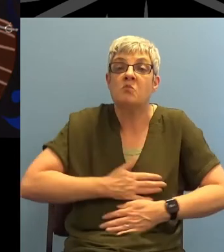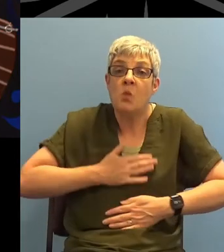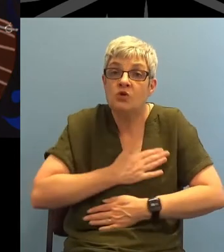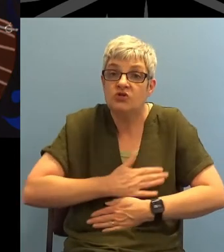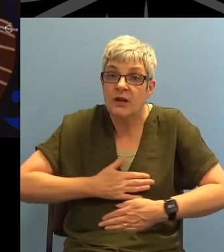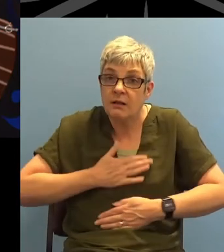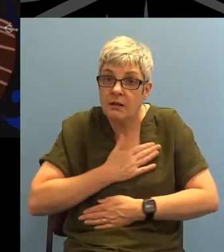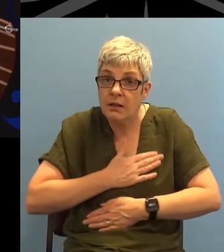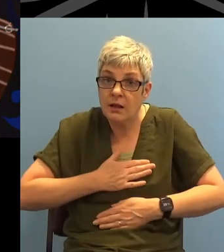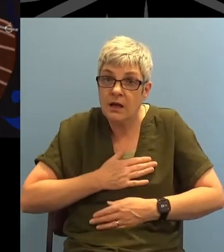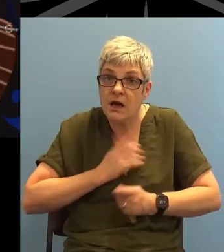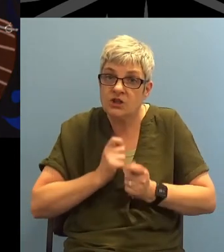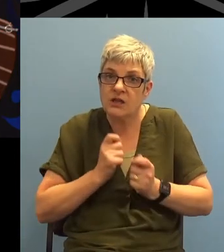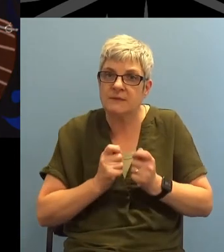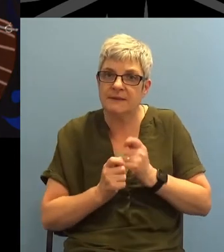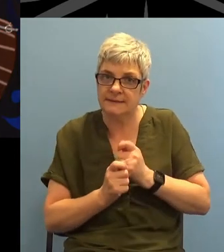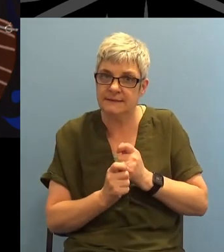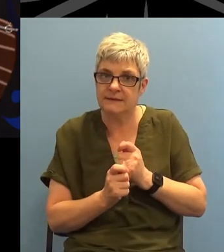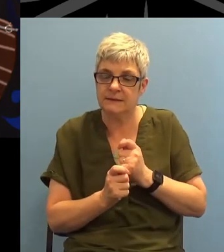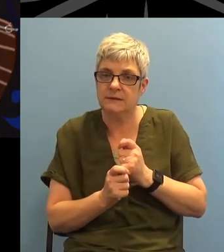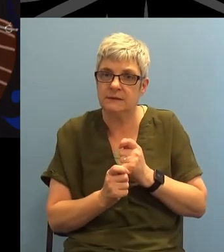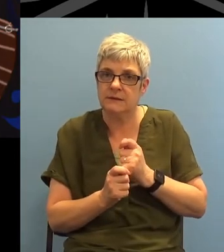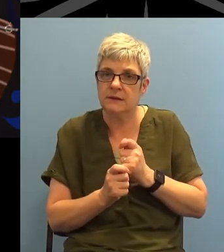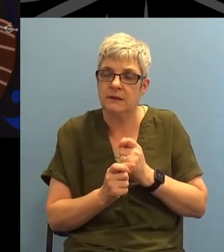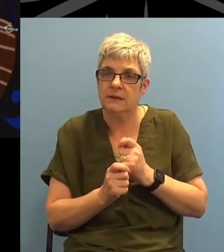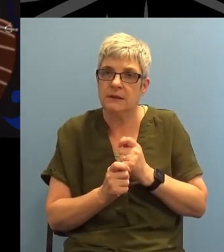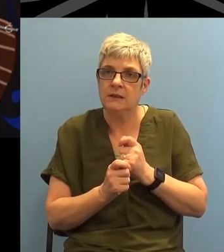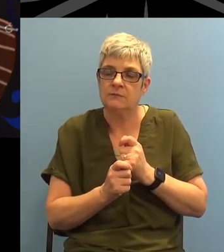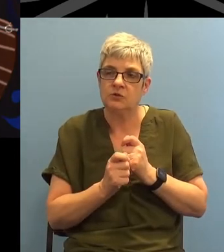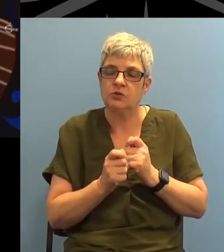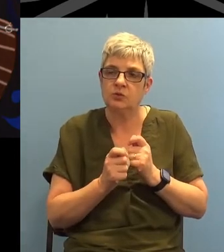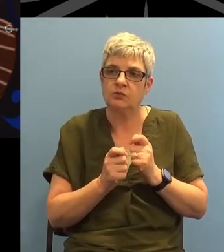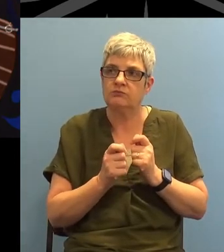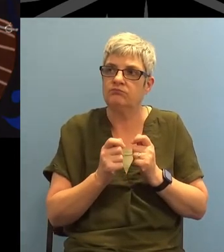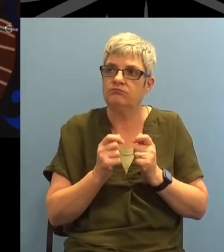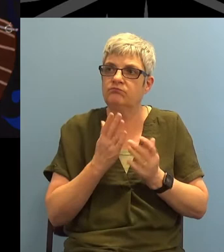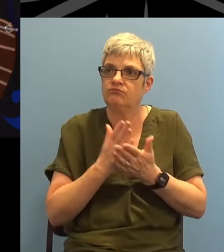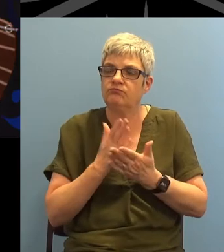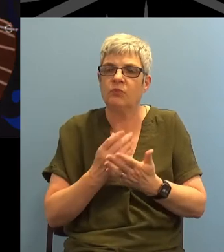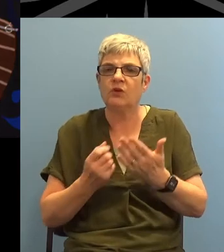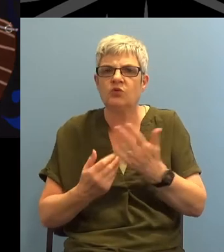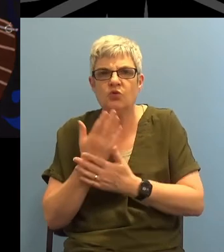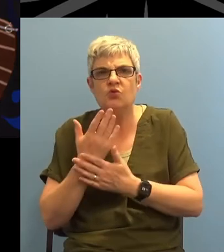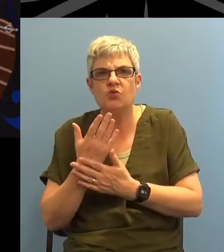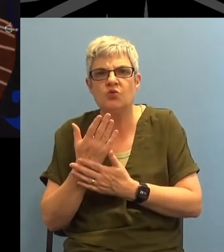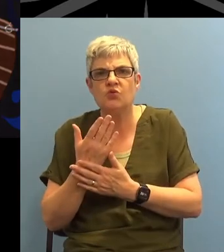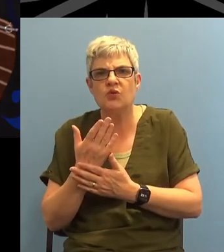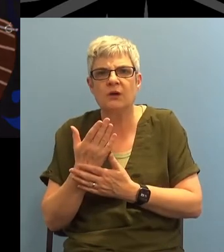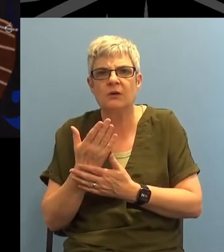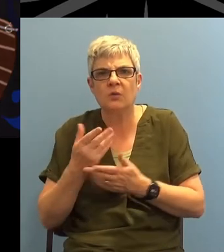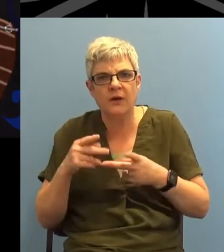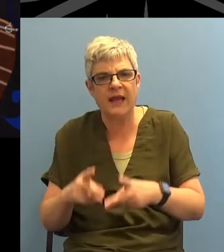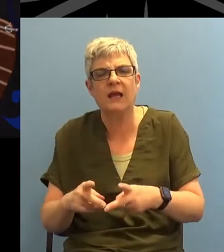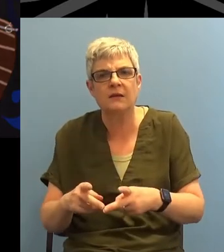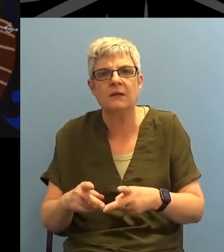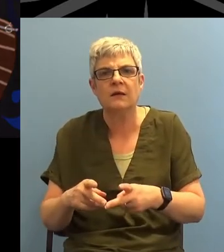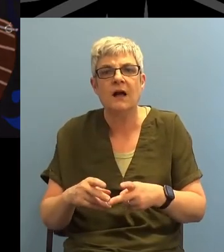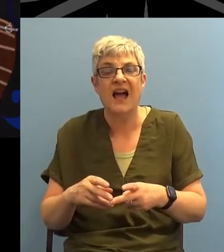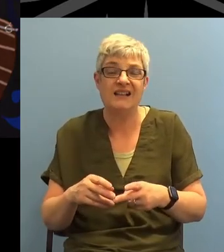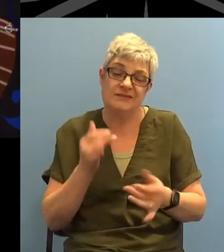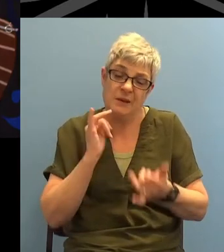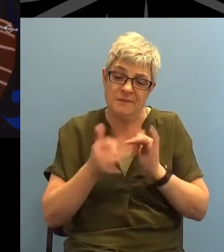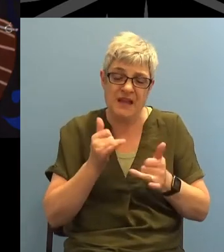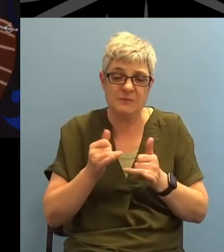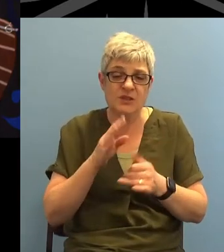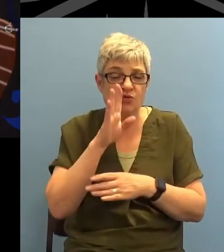emotional adjustment to that new reality, and in the terms of grief, it can take